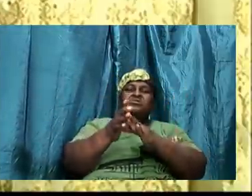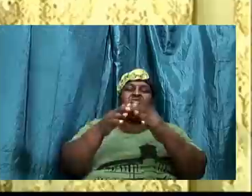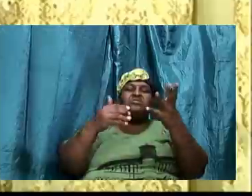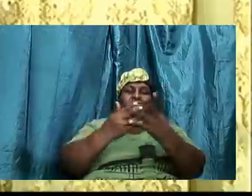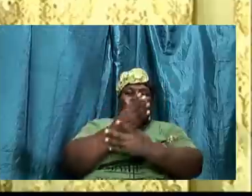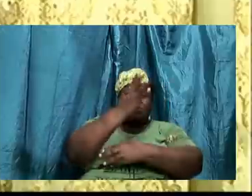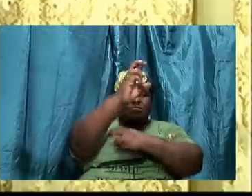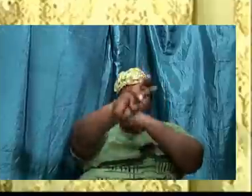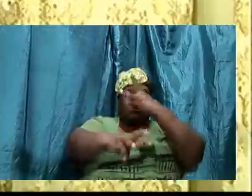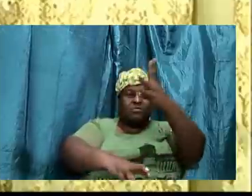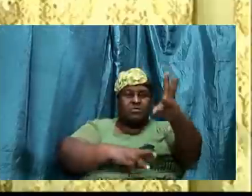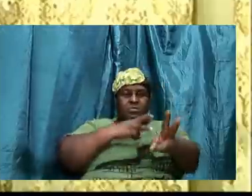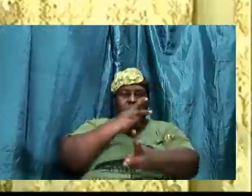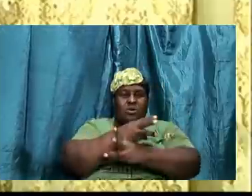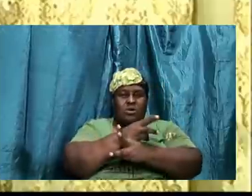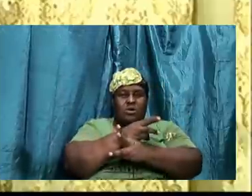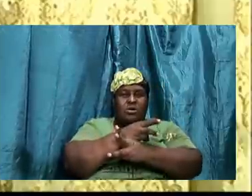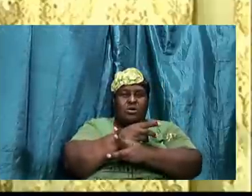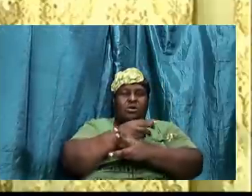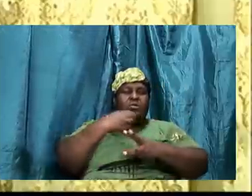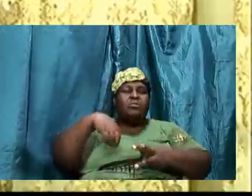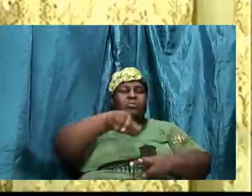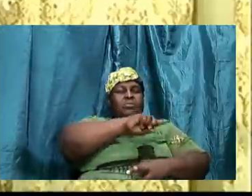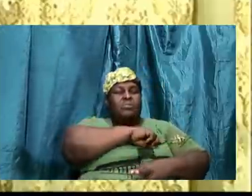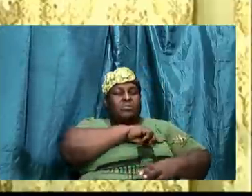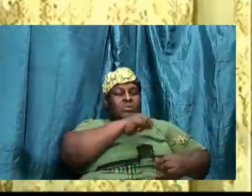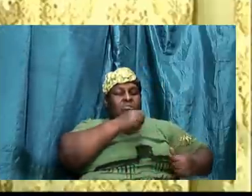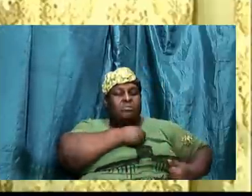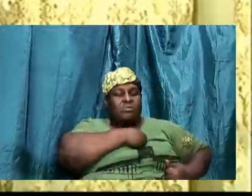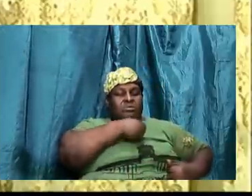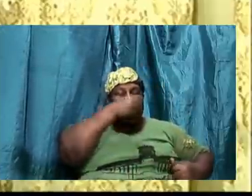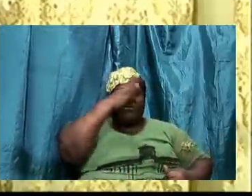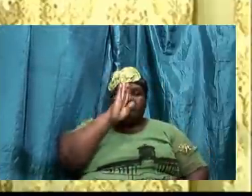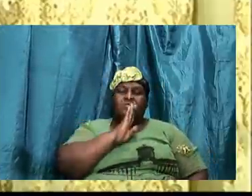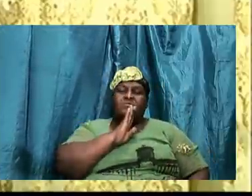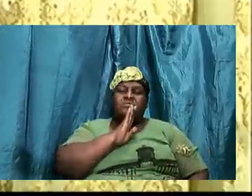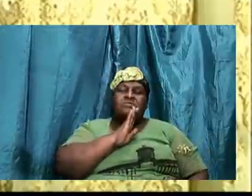the earth. We are ambassadors of God.